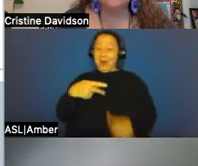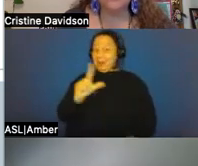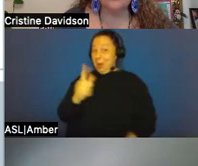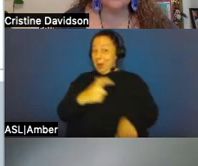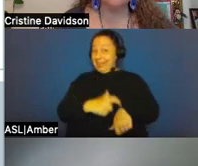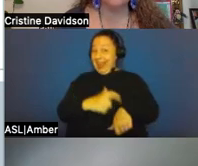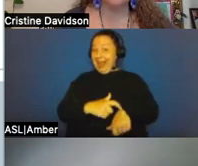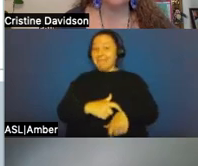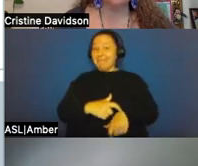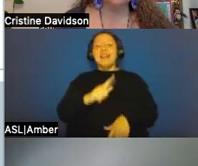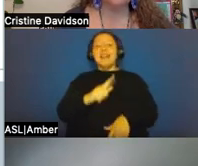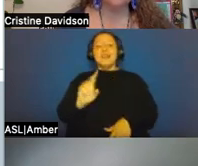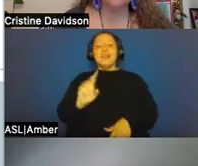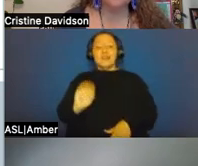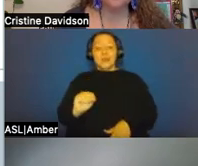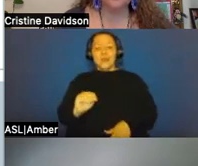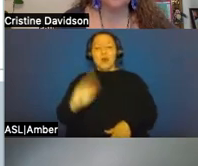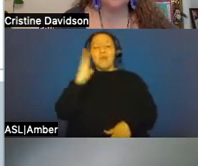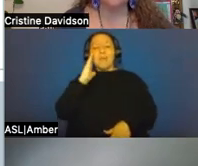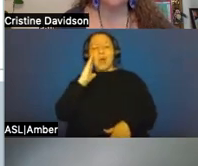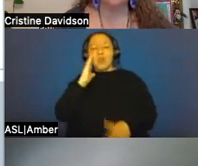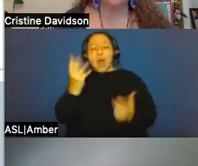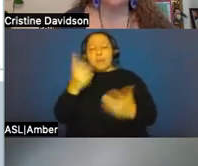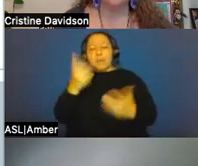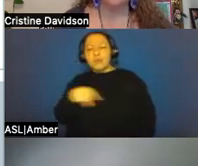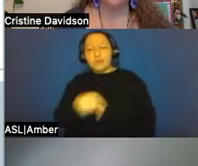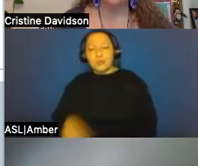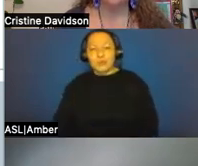your familiarity with Zoom?